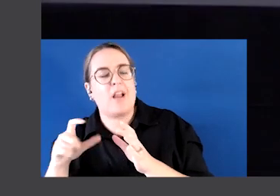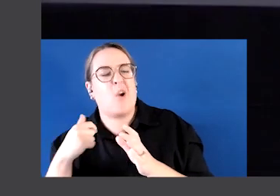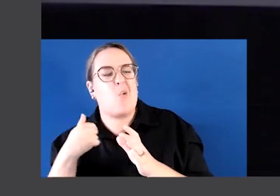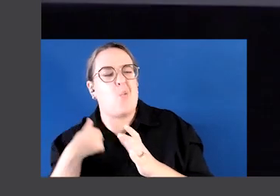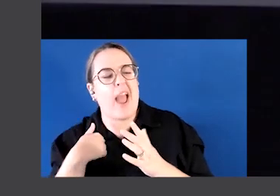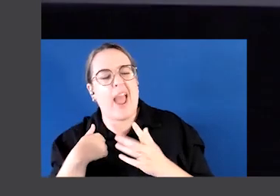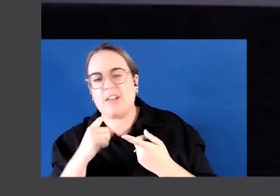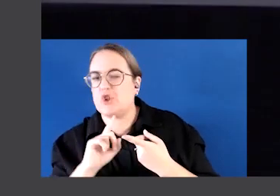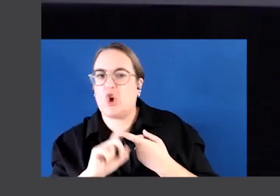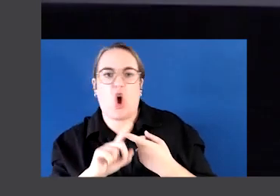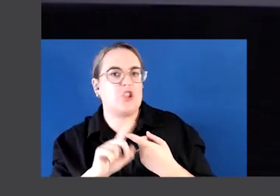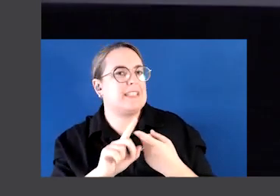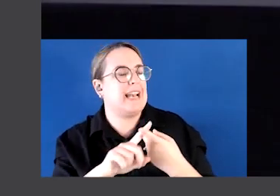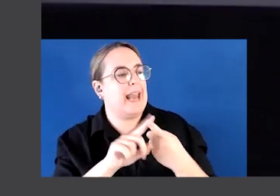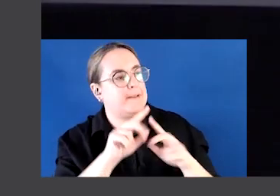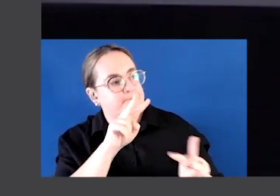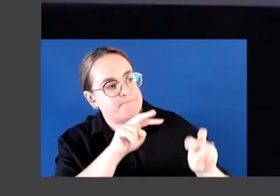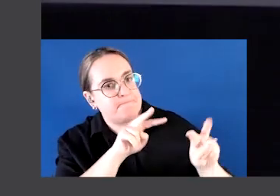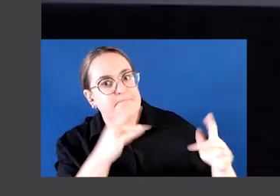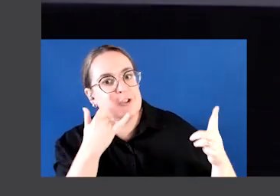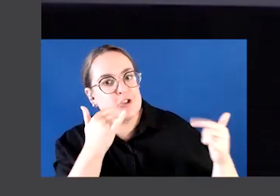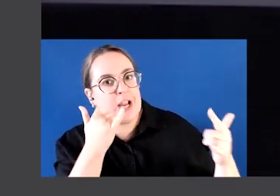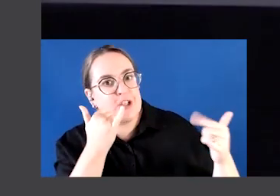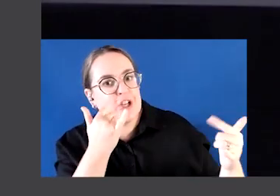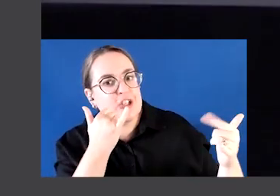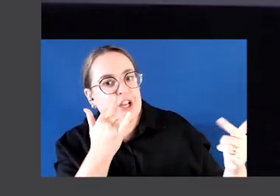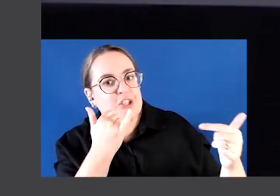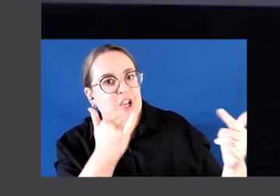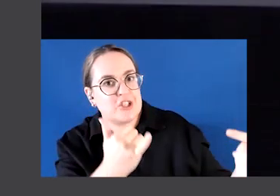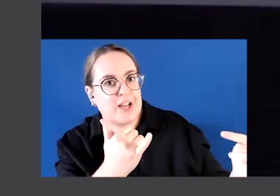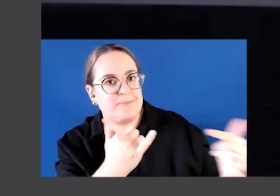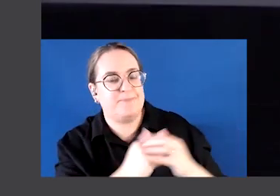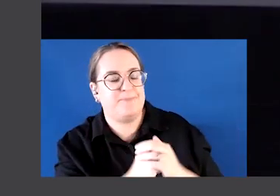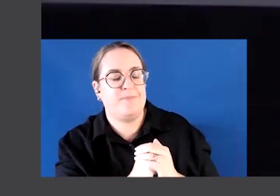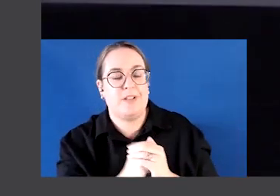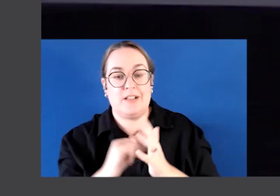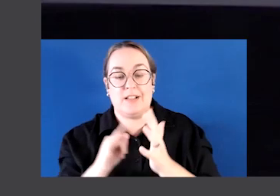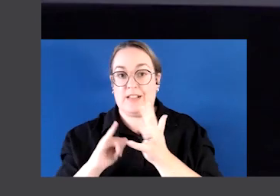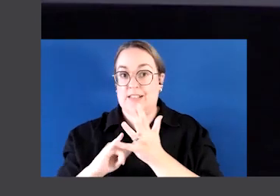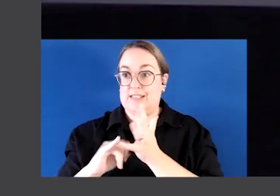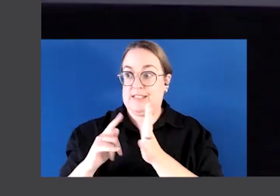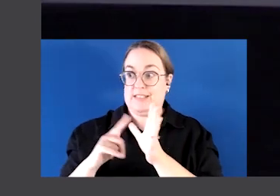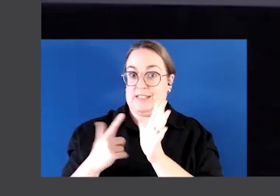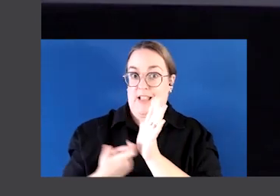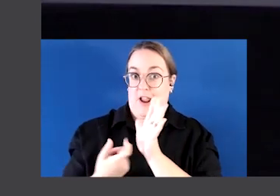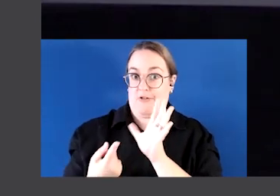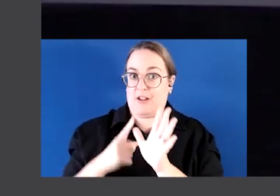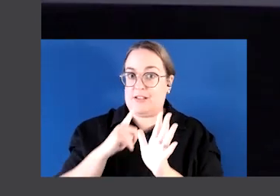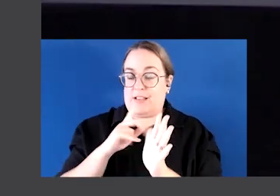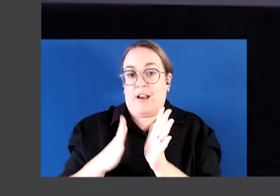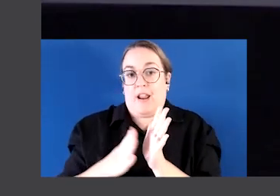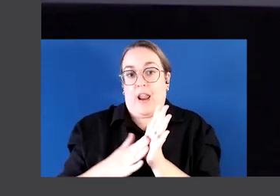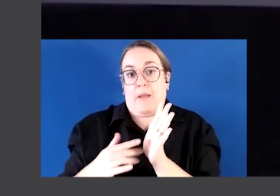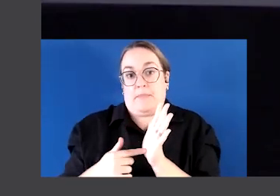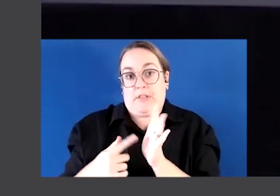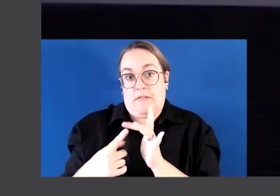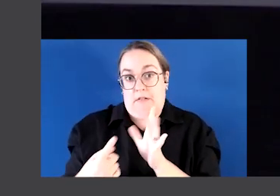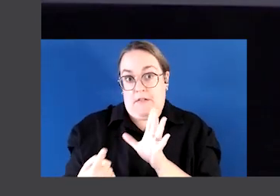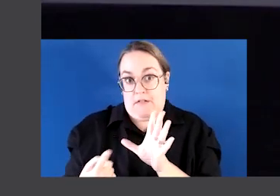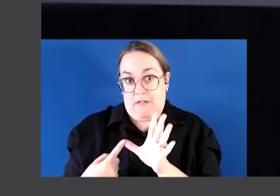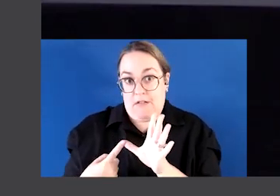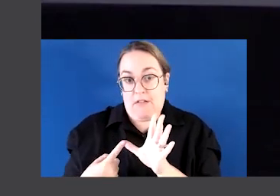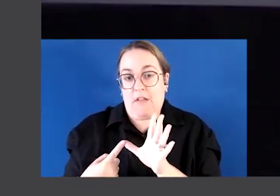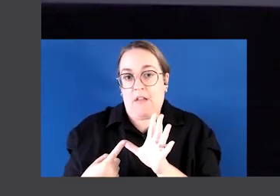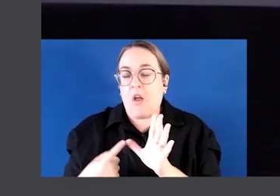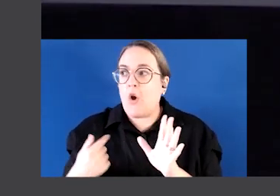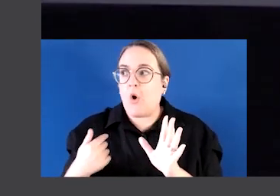constantly doing environmental scanning. Exactly. Yeah. If you don't mind, I'd like to say we at MTIA